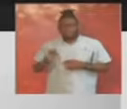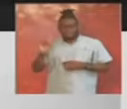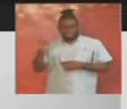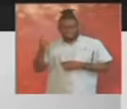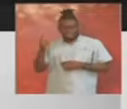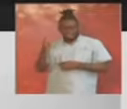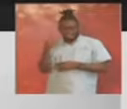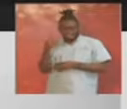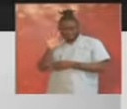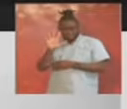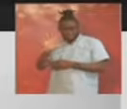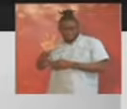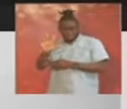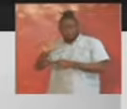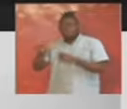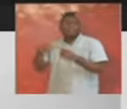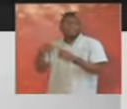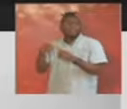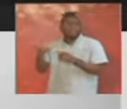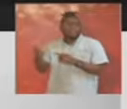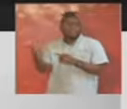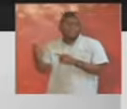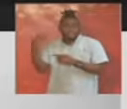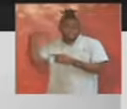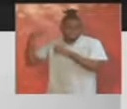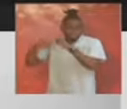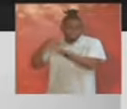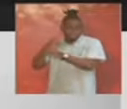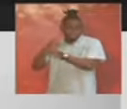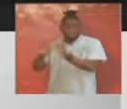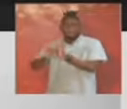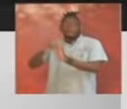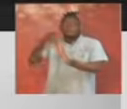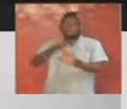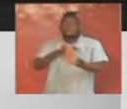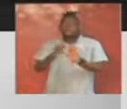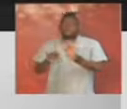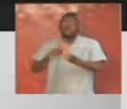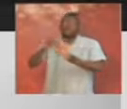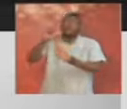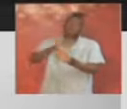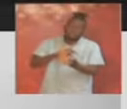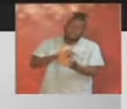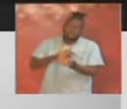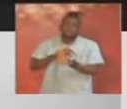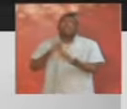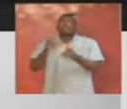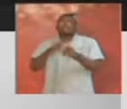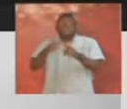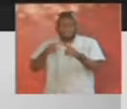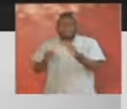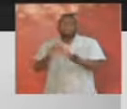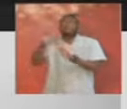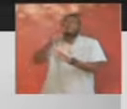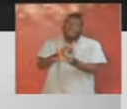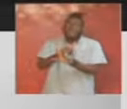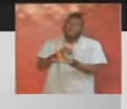mentioned, would have been in March and April, followed by no cases in the months of May, June, and July in